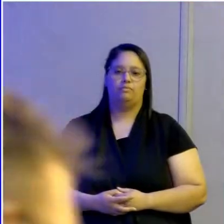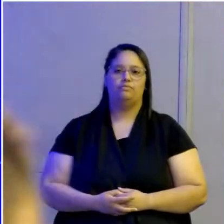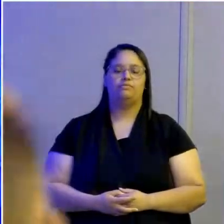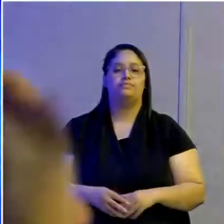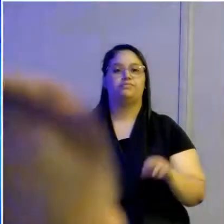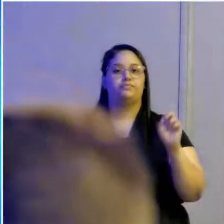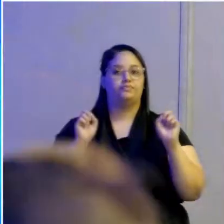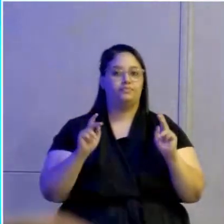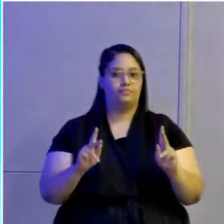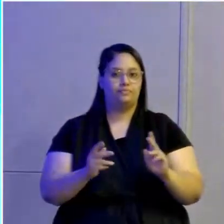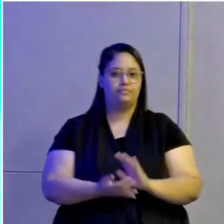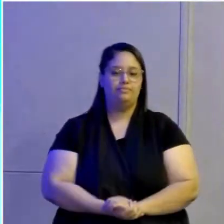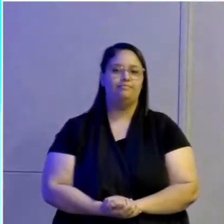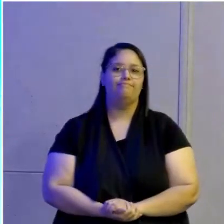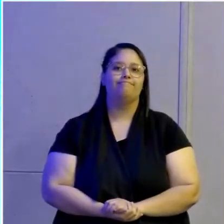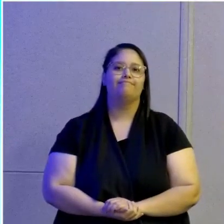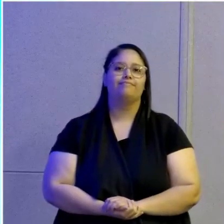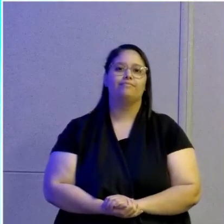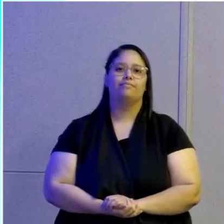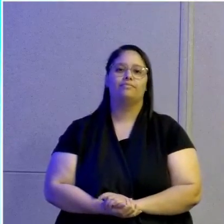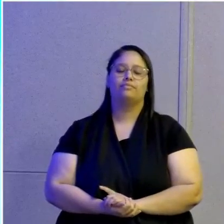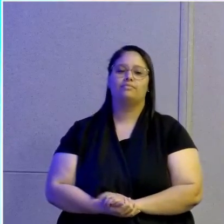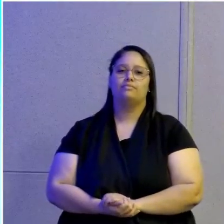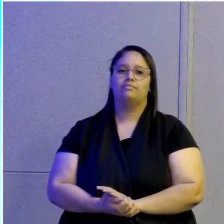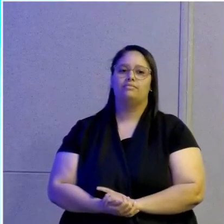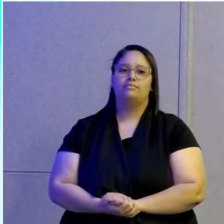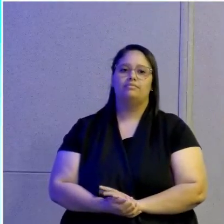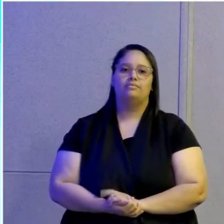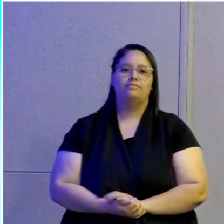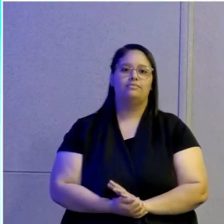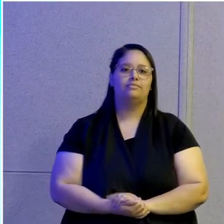Okay. Let me